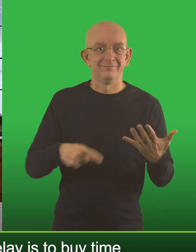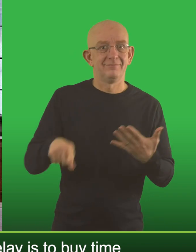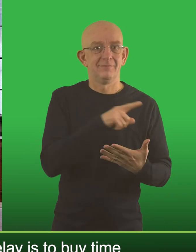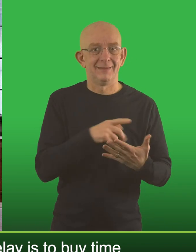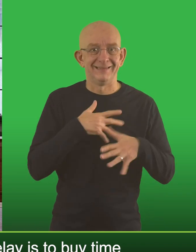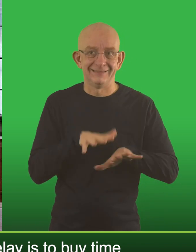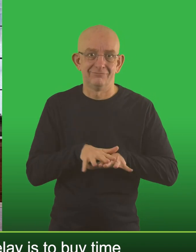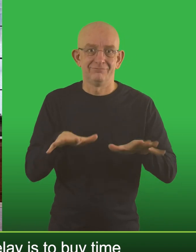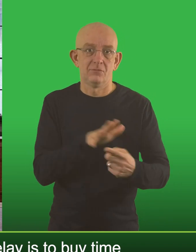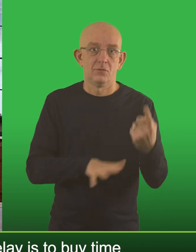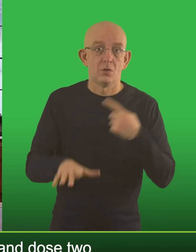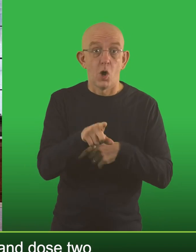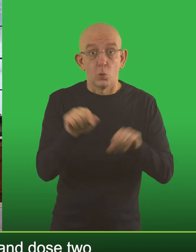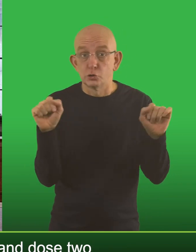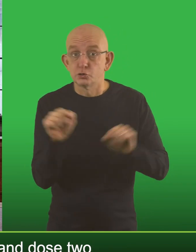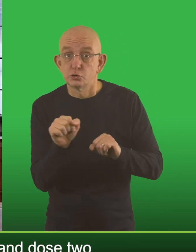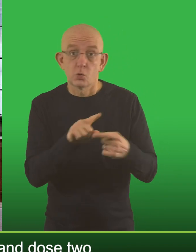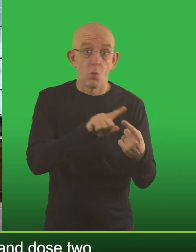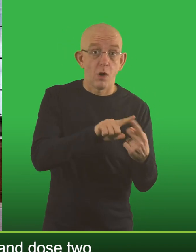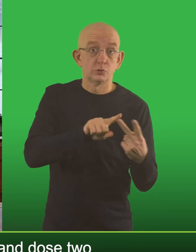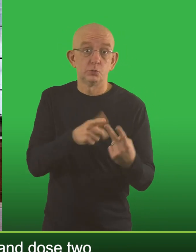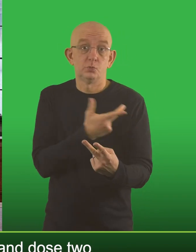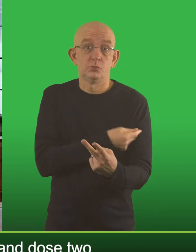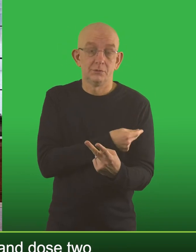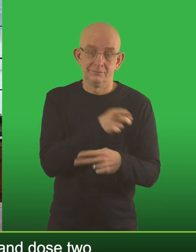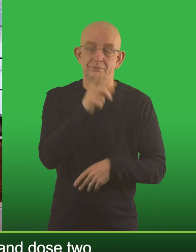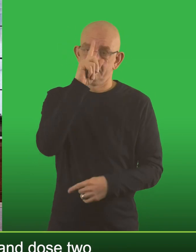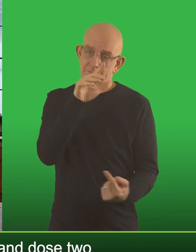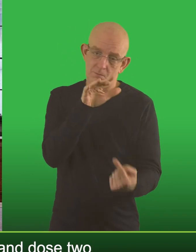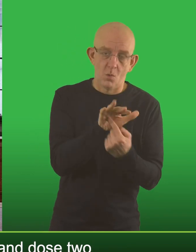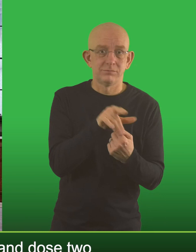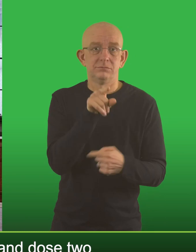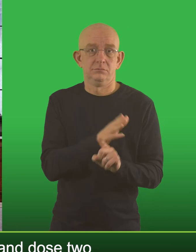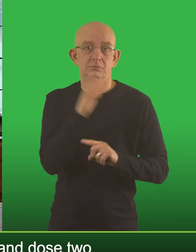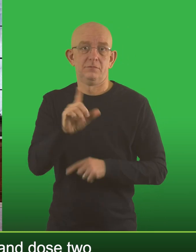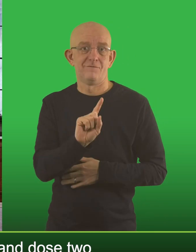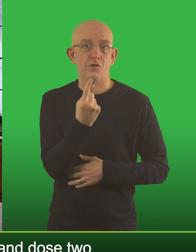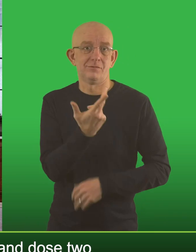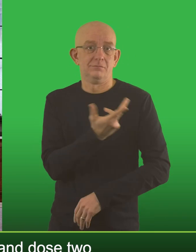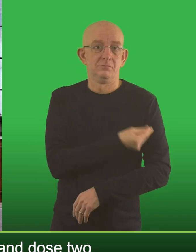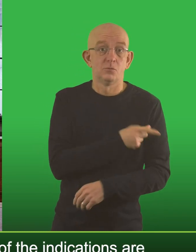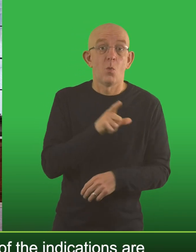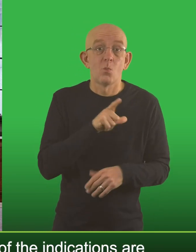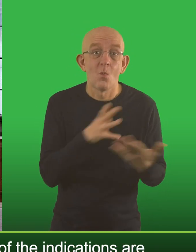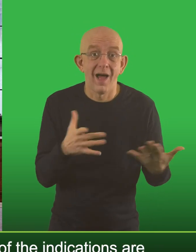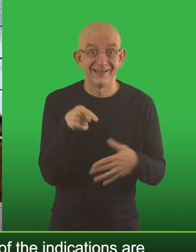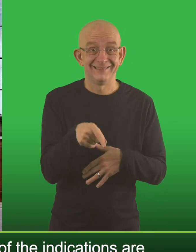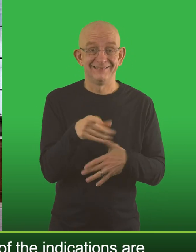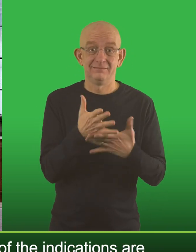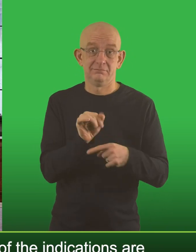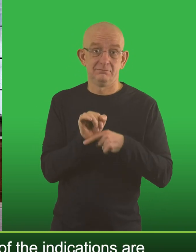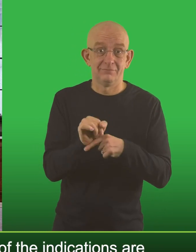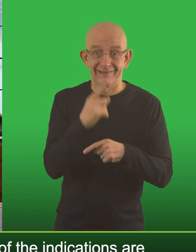maximise the booster coverage, and if you haven't yet had dose 1 and dose 2, maximise your primary dose,